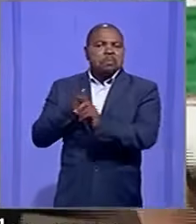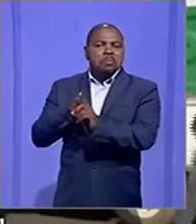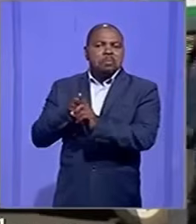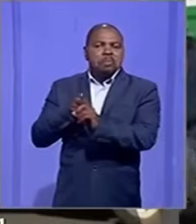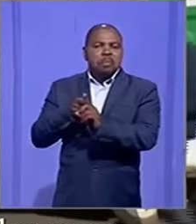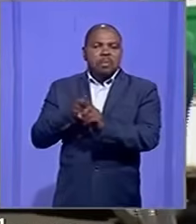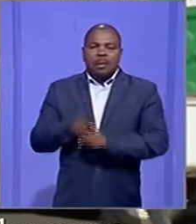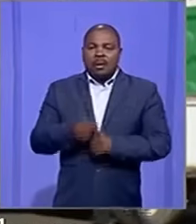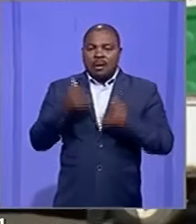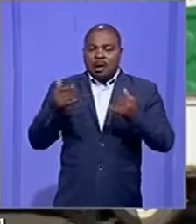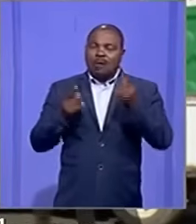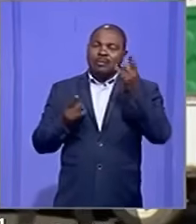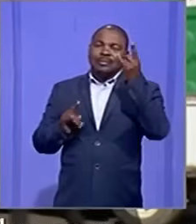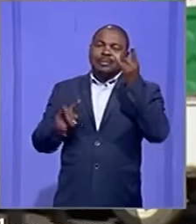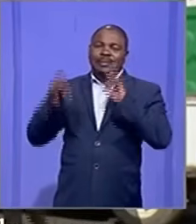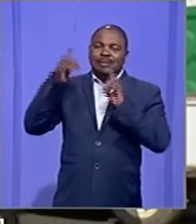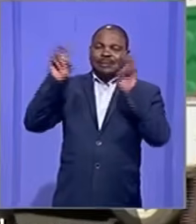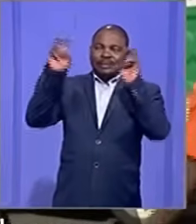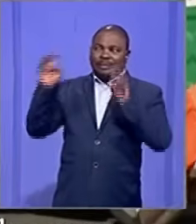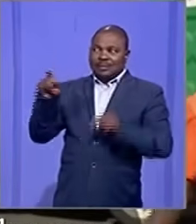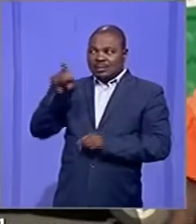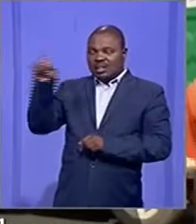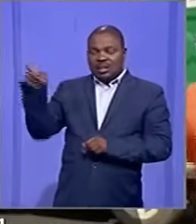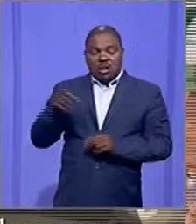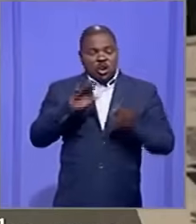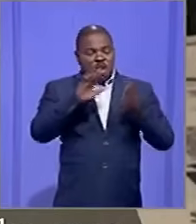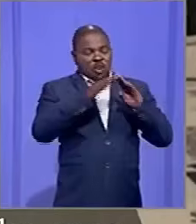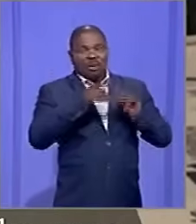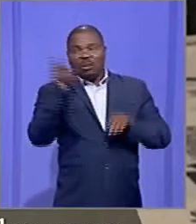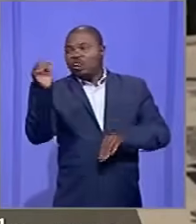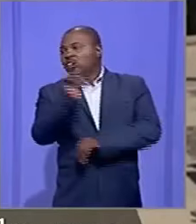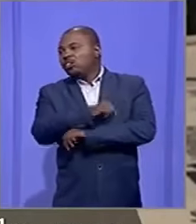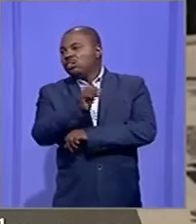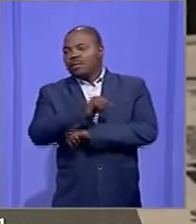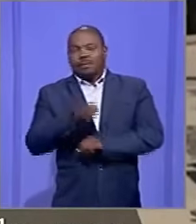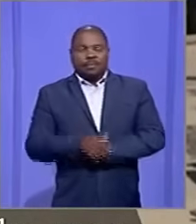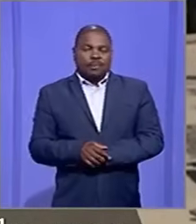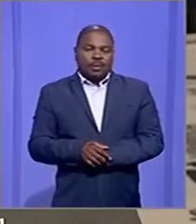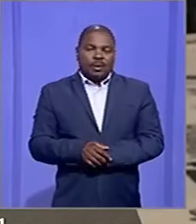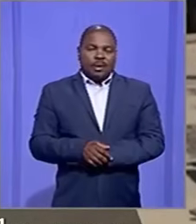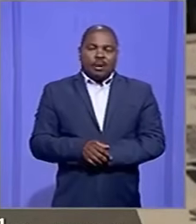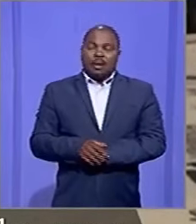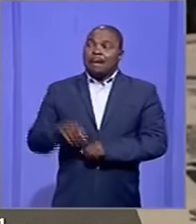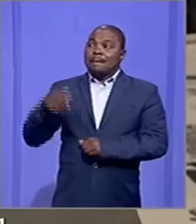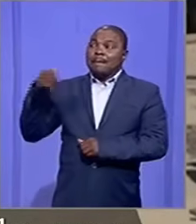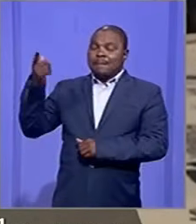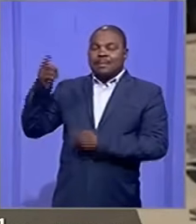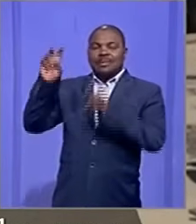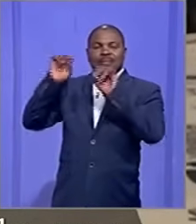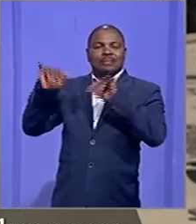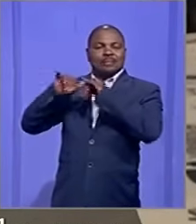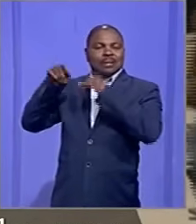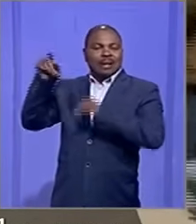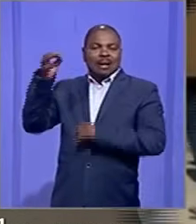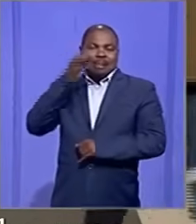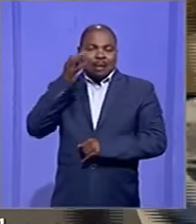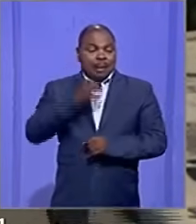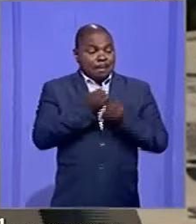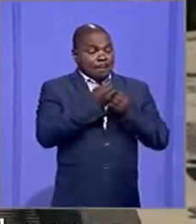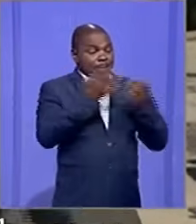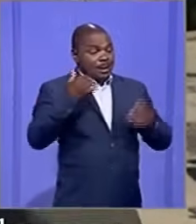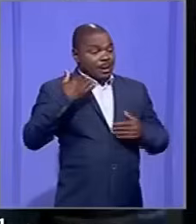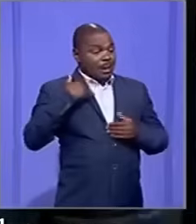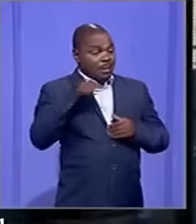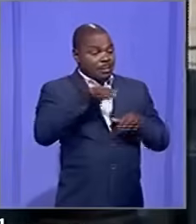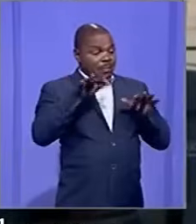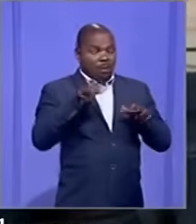City Power officials are taking advantage of Setšwetla community. City Power e bolela gore bontši ba badudi ba Alexandra ga ba lefe